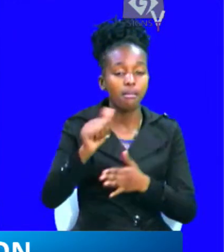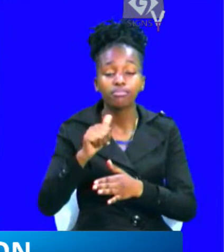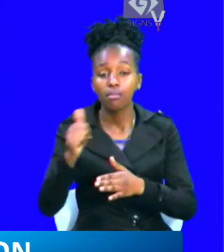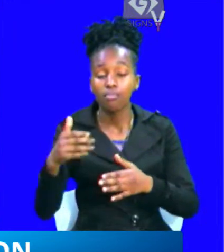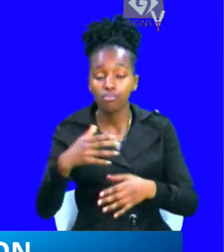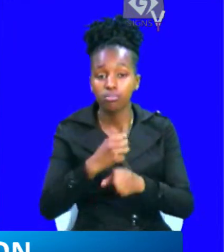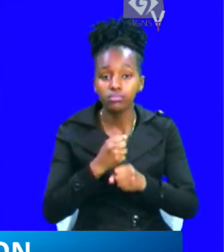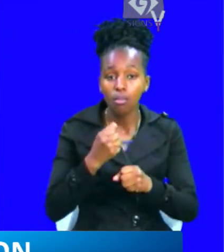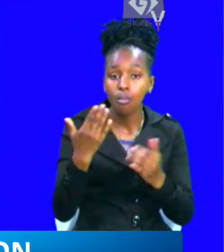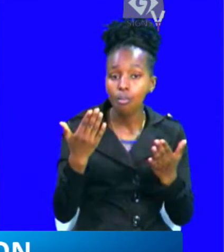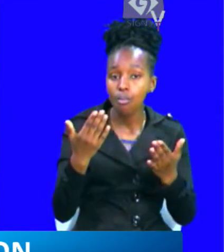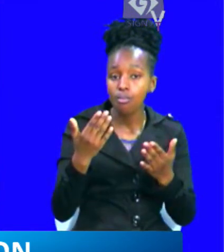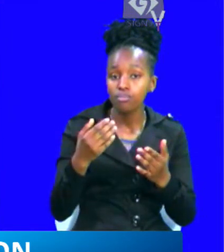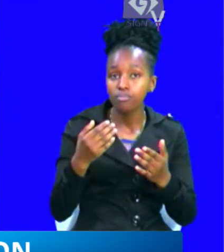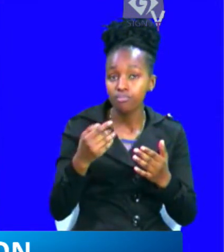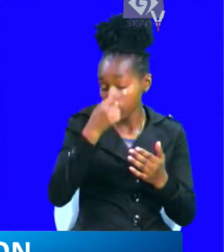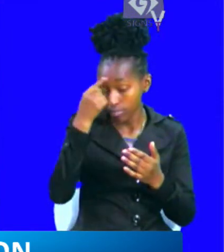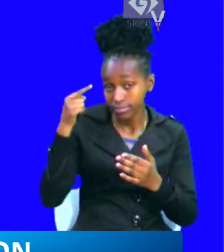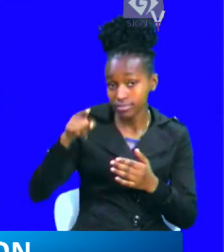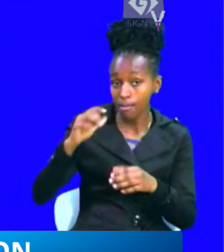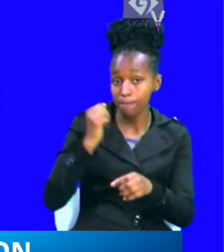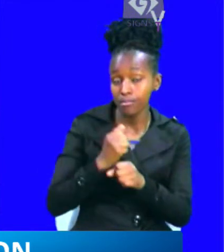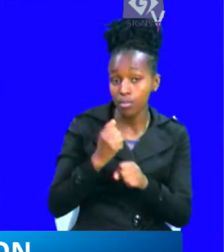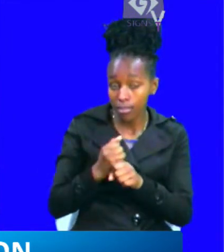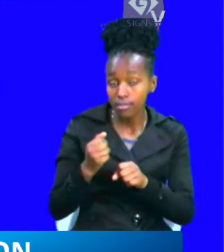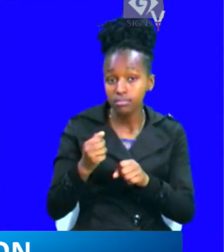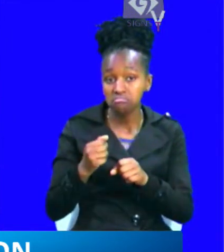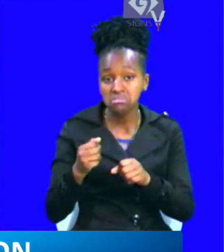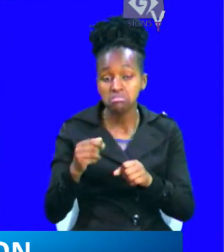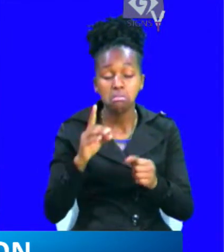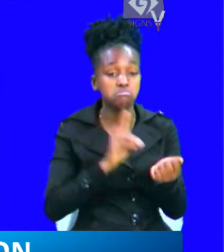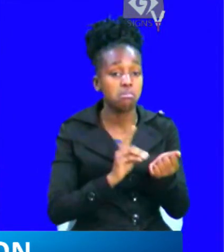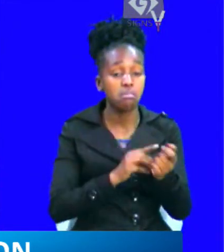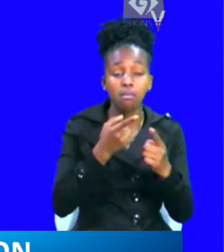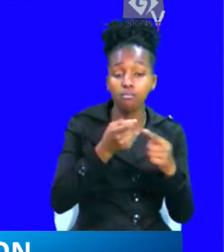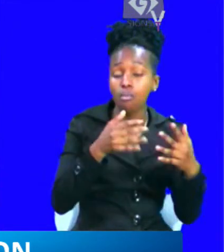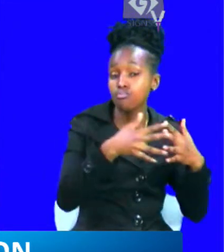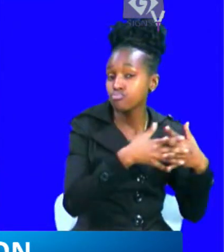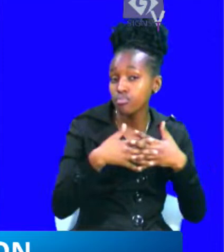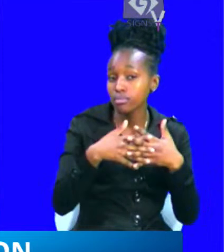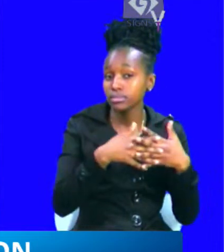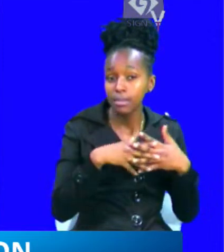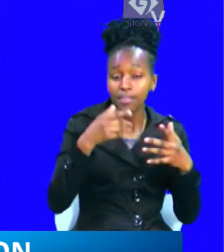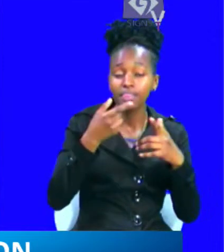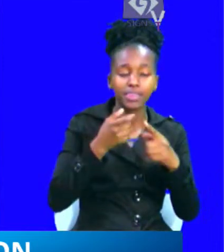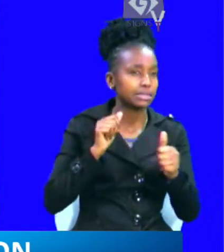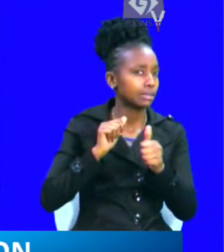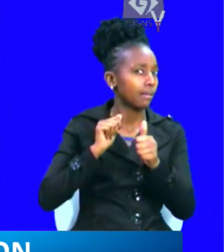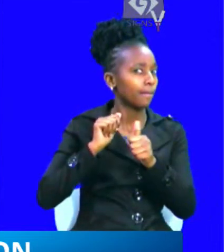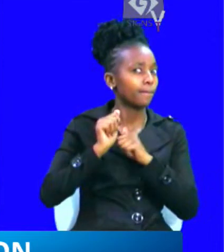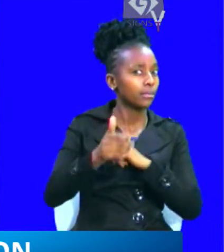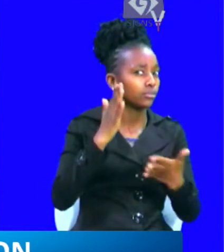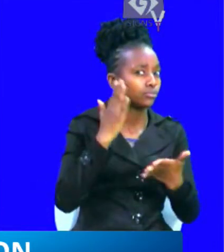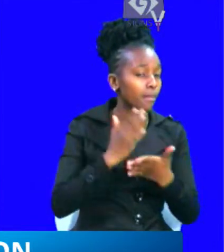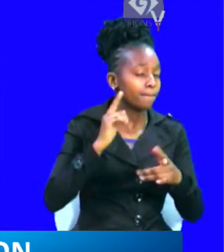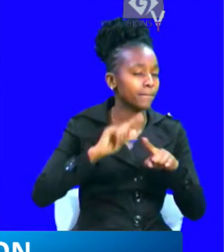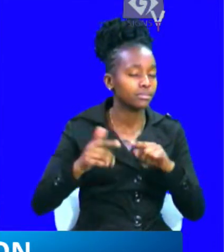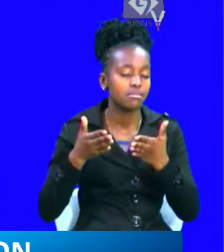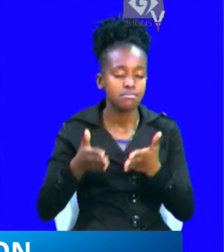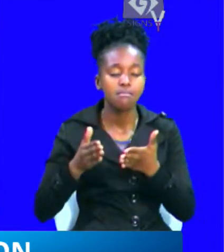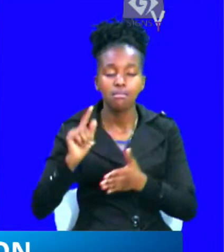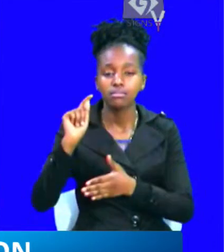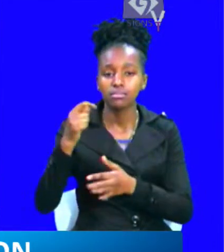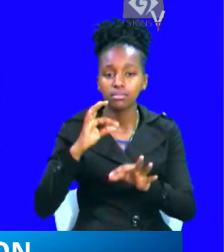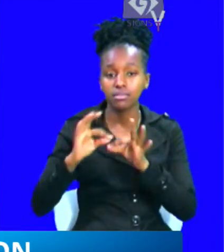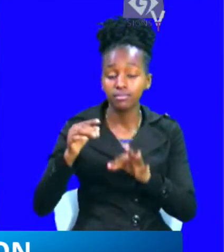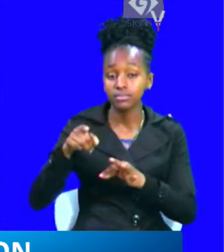about collaborating with organizations from or doctors from the United States of America. That's a long shot, you know. But here in Kenya, if I